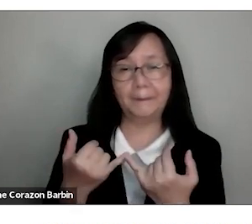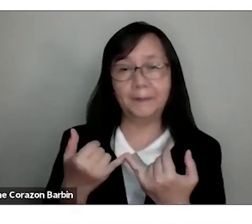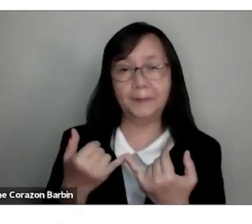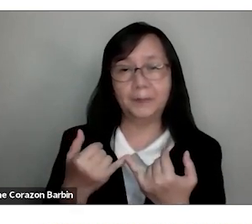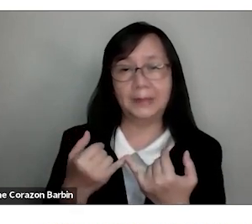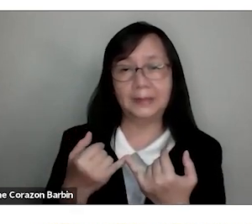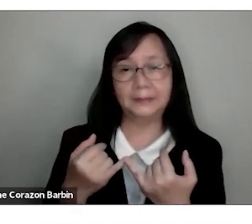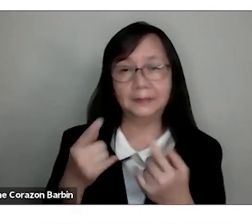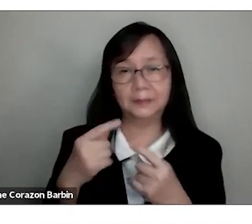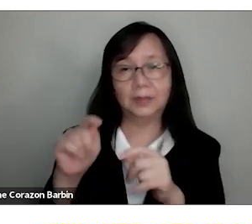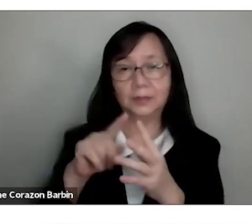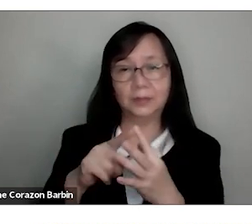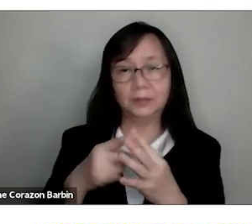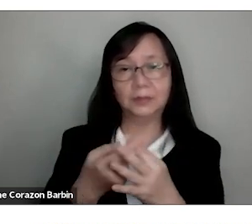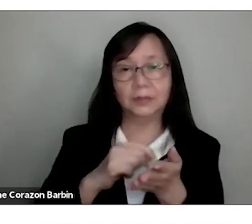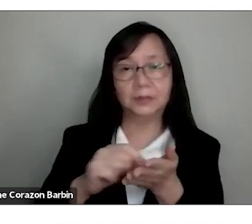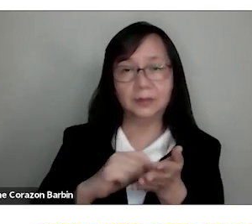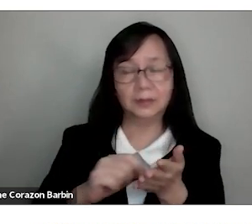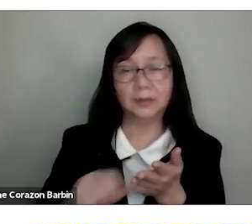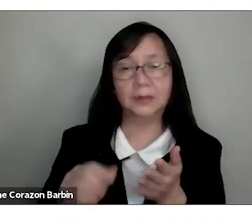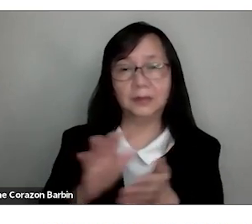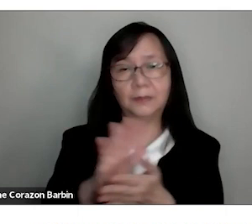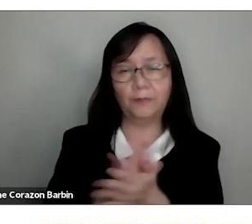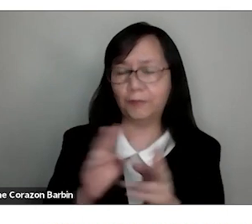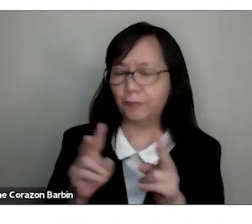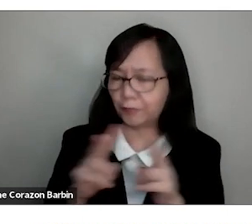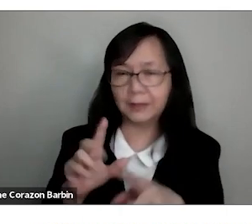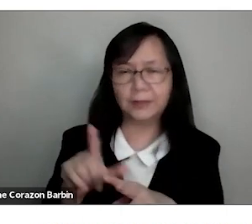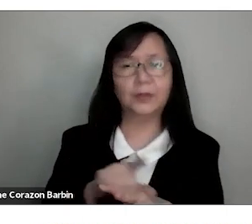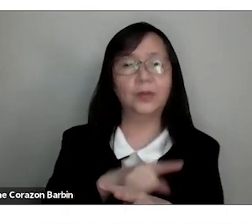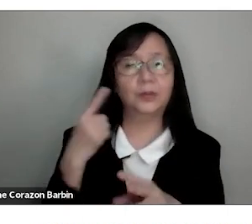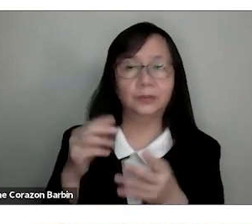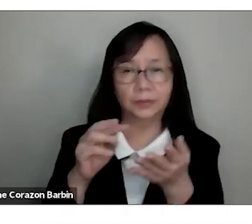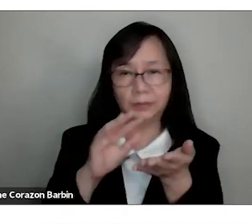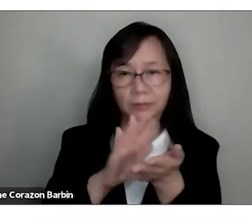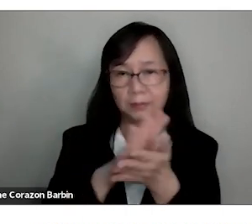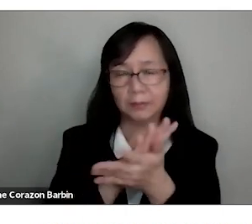when we are drafting the documents, so it is a very long document. So we decided which